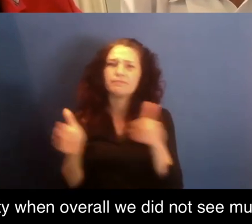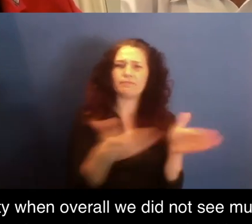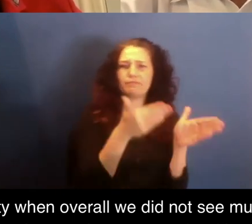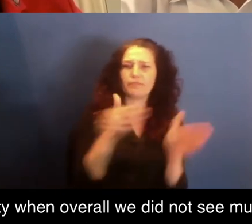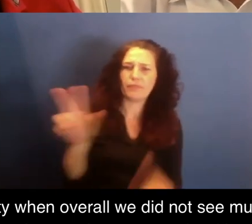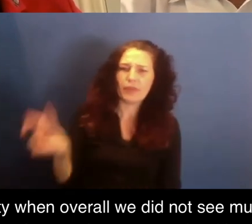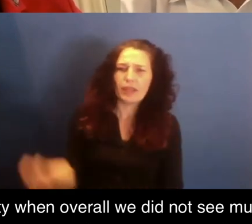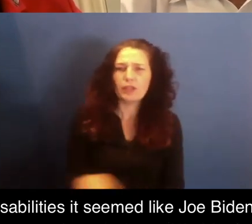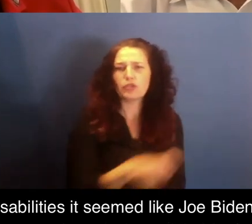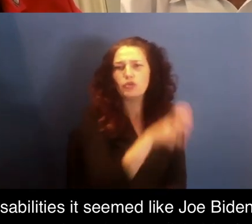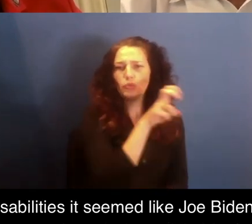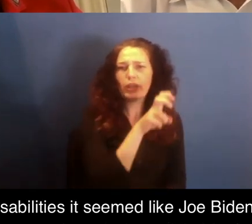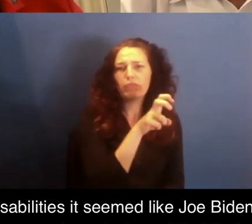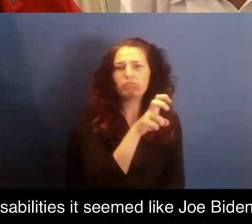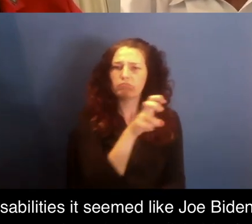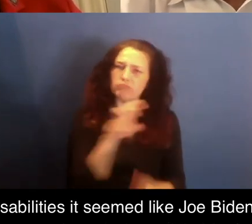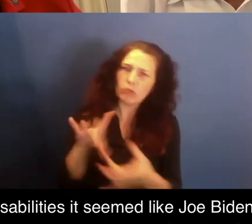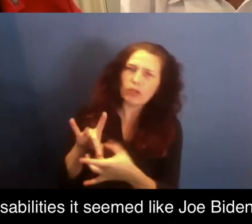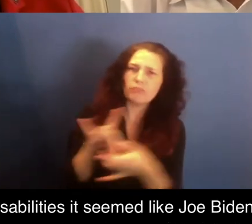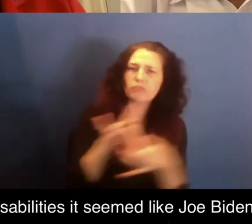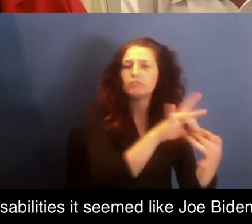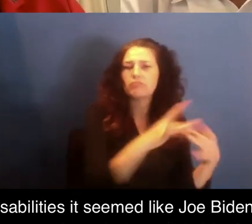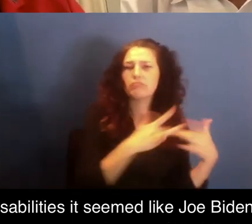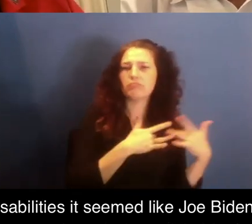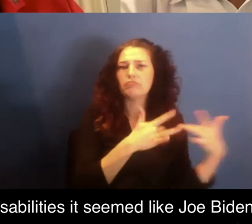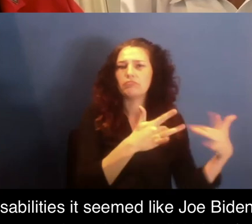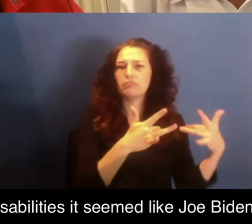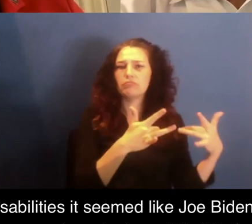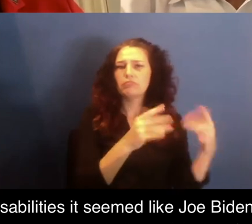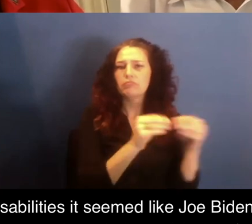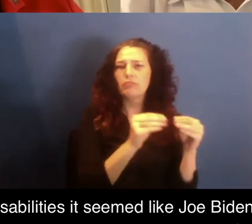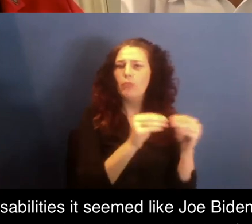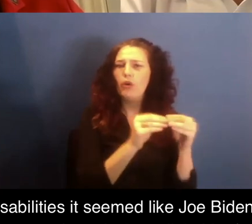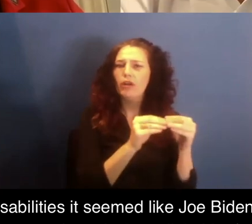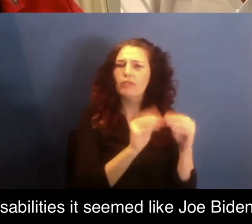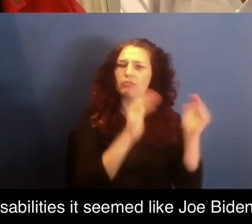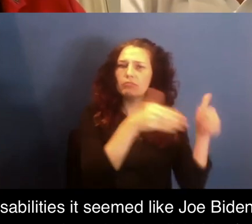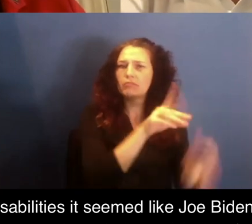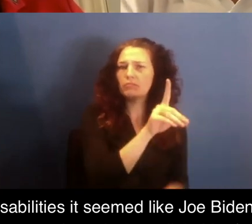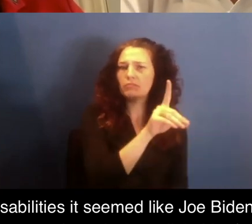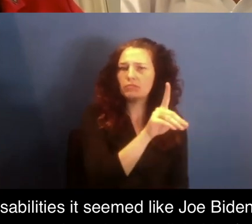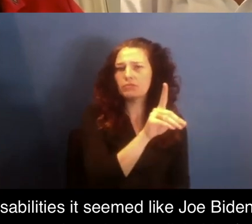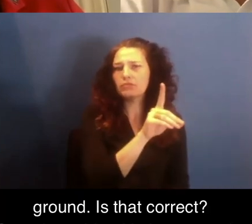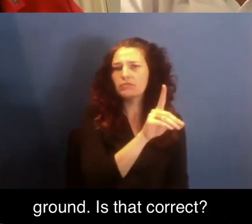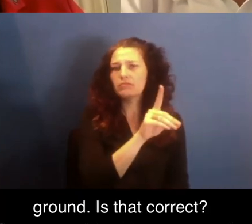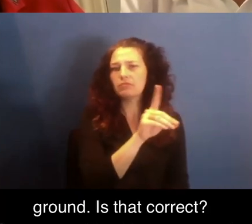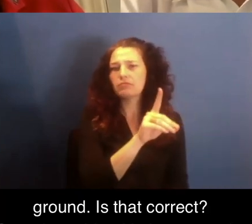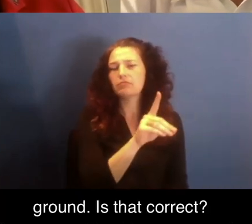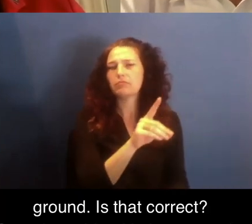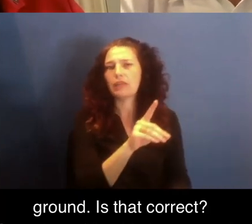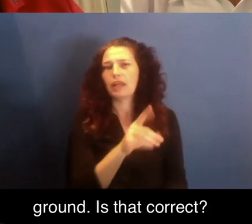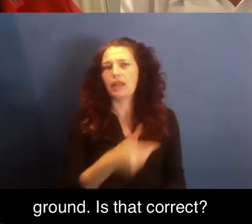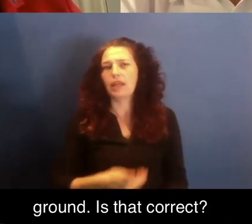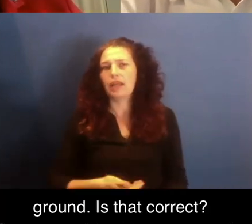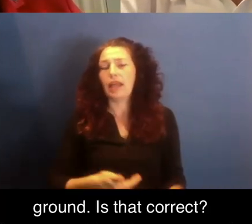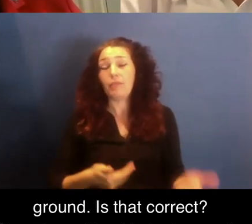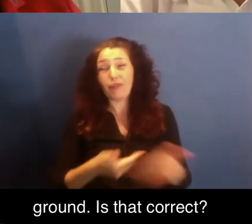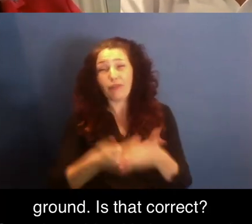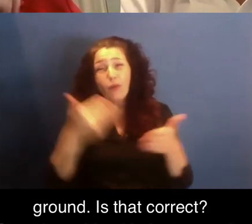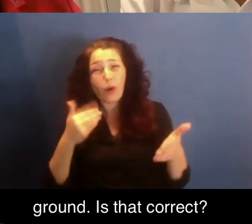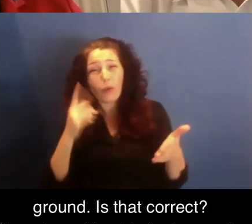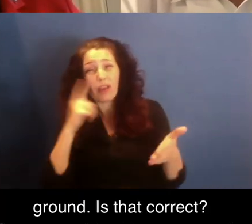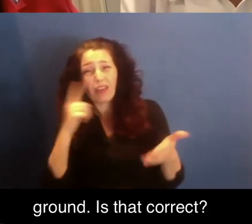change. I mean, people without disabilities, it seemed that Joe Biden was perhaps losing a little bit of ground. Is that, is that correct?